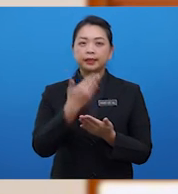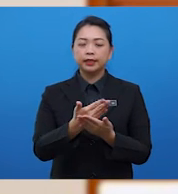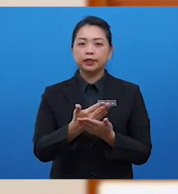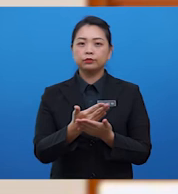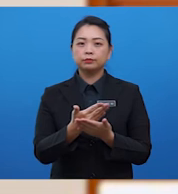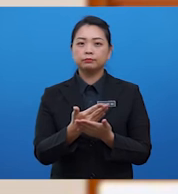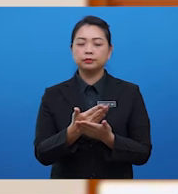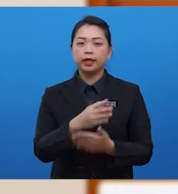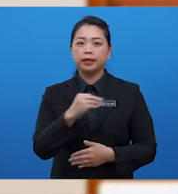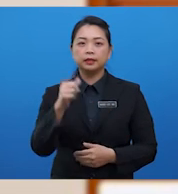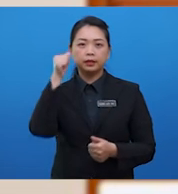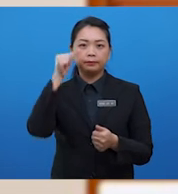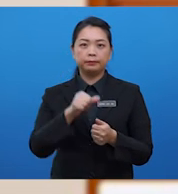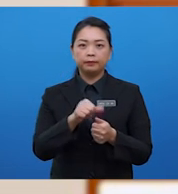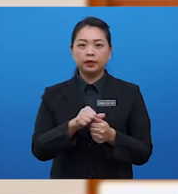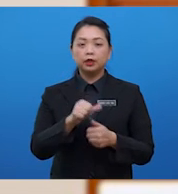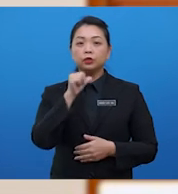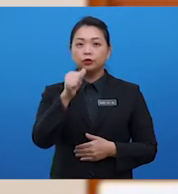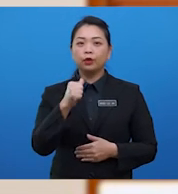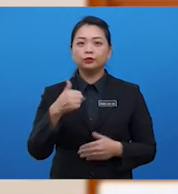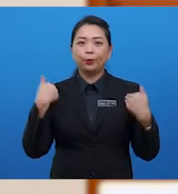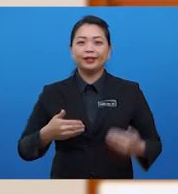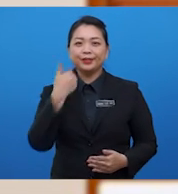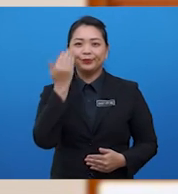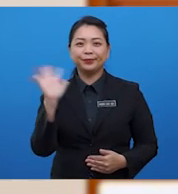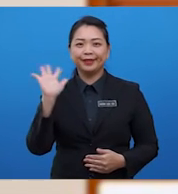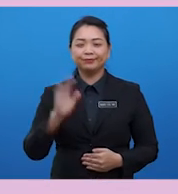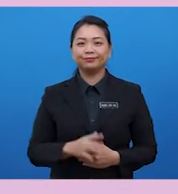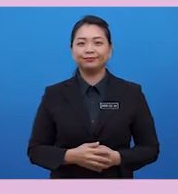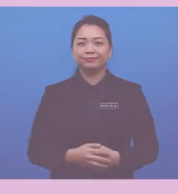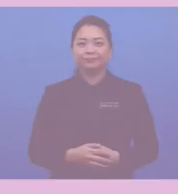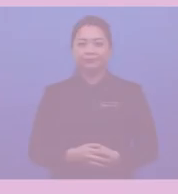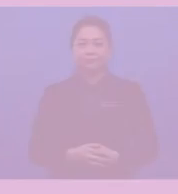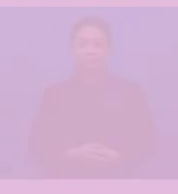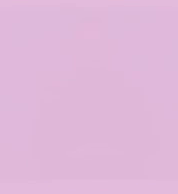Thank you so much. And remember not to body shame. Bye.